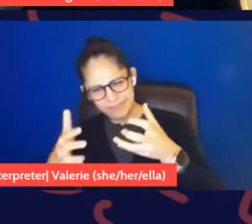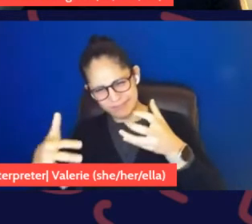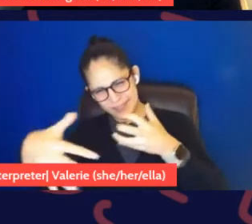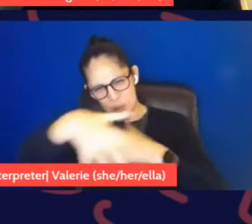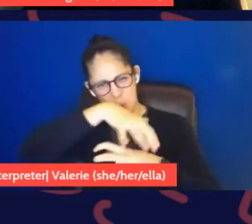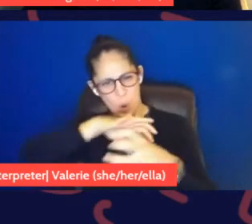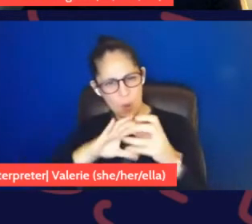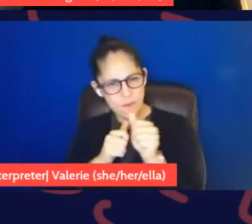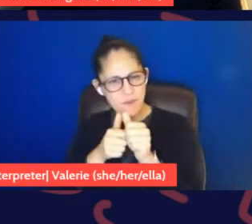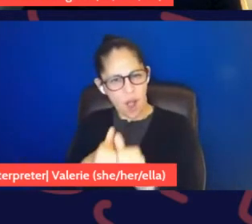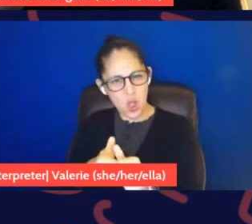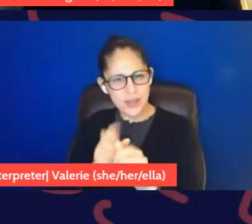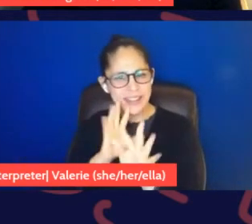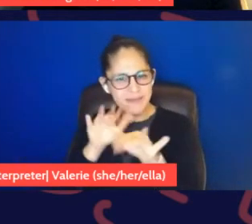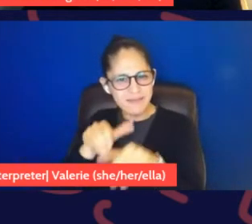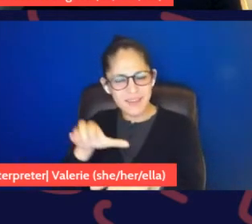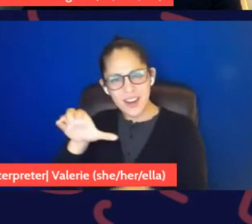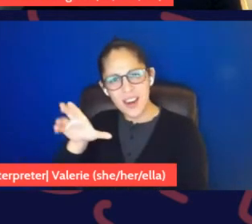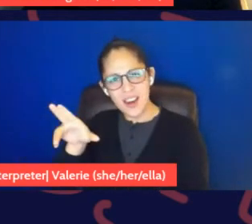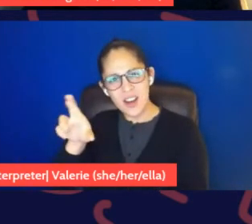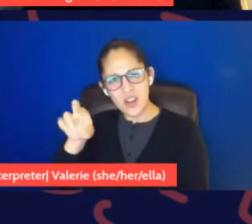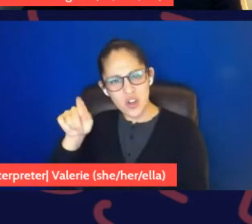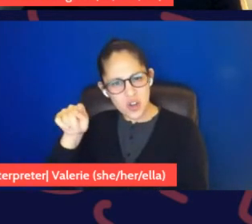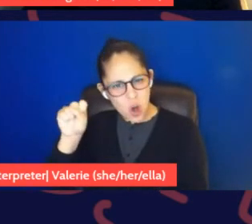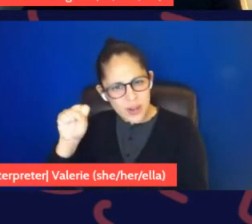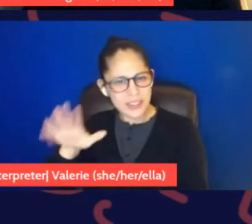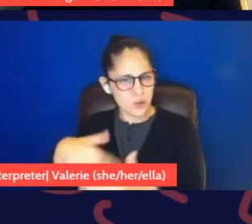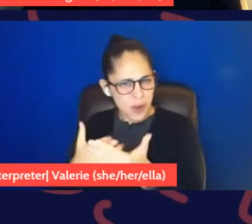currents, and you know, finding themselves in different places.